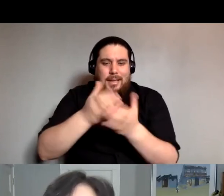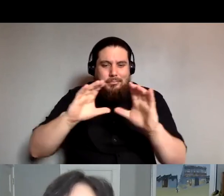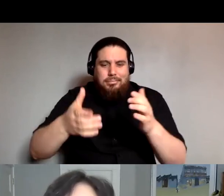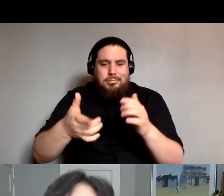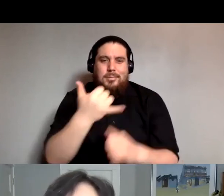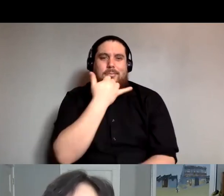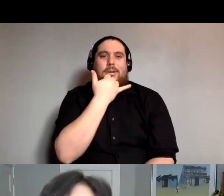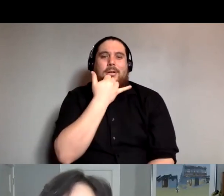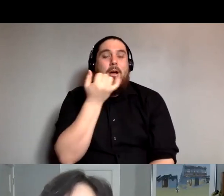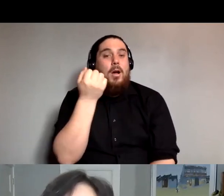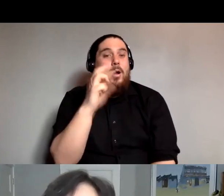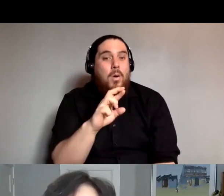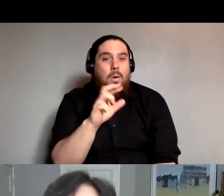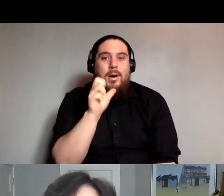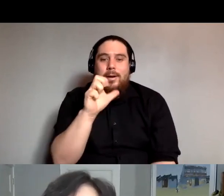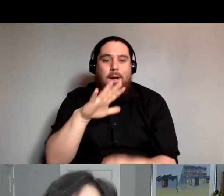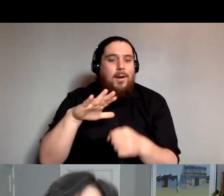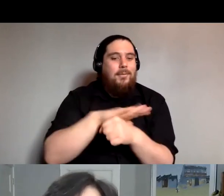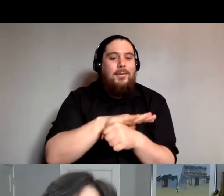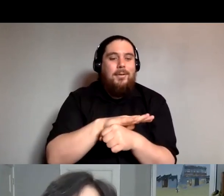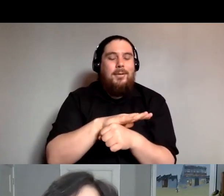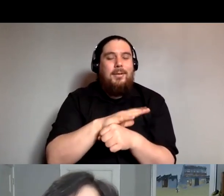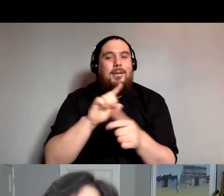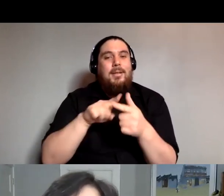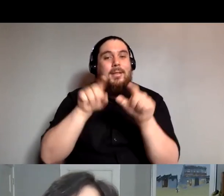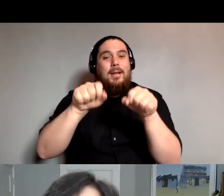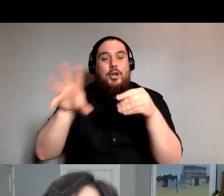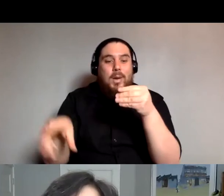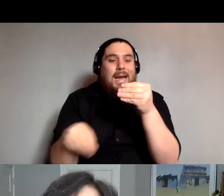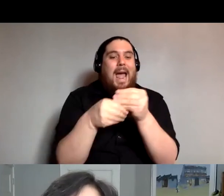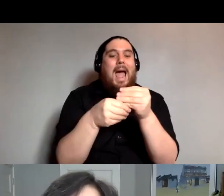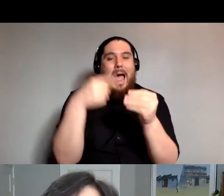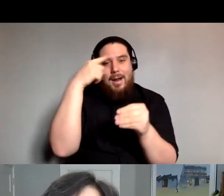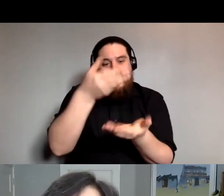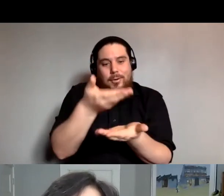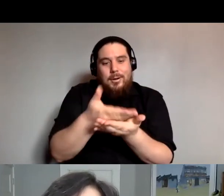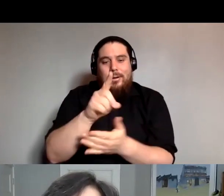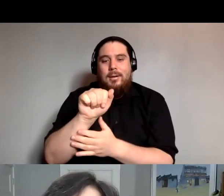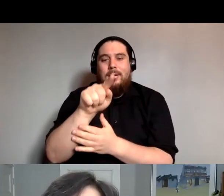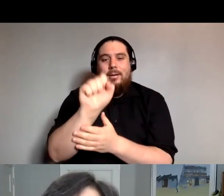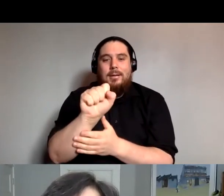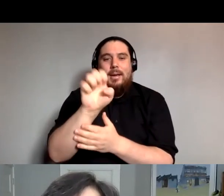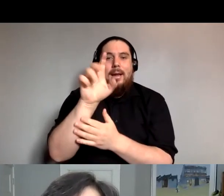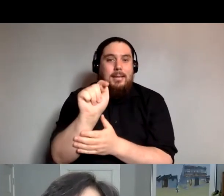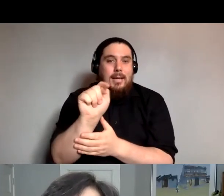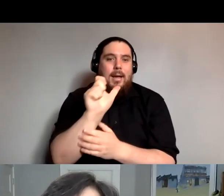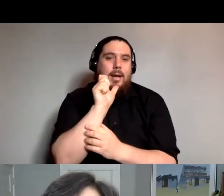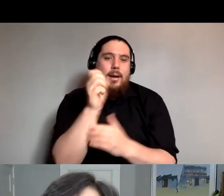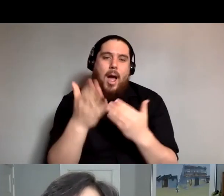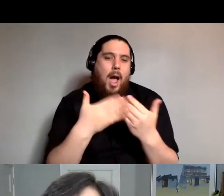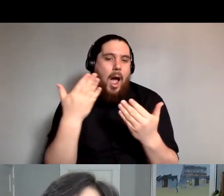correct or comprehensive, then add to that data set. So it's not an easy question to